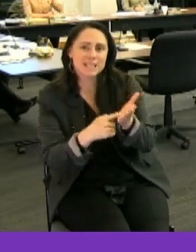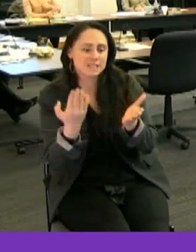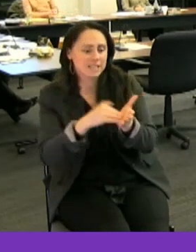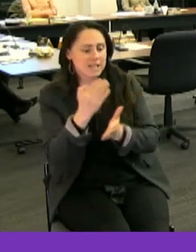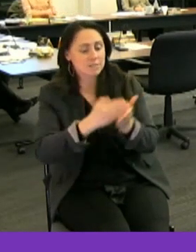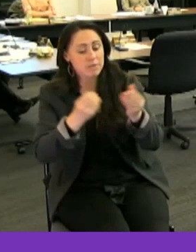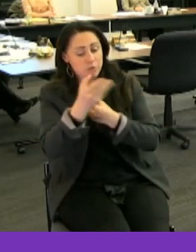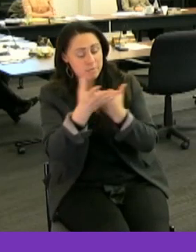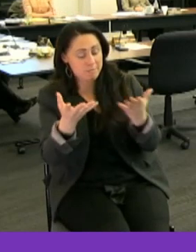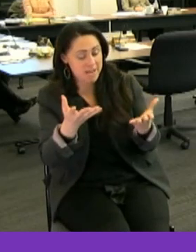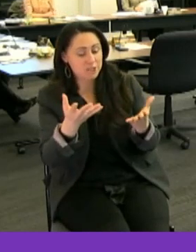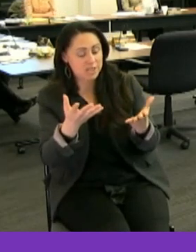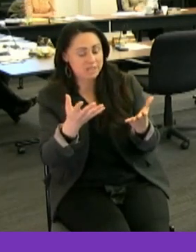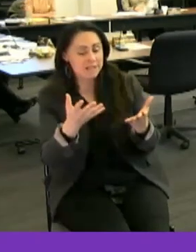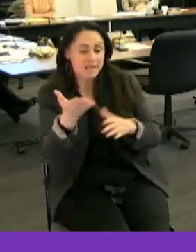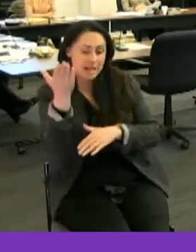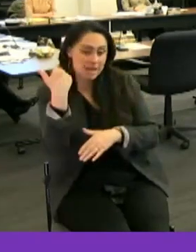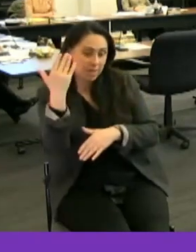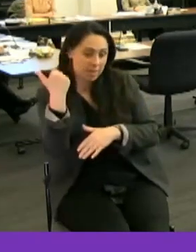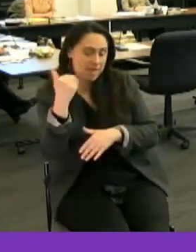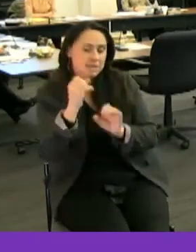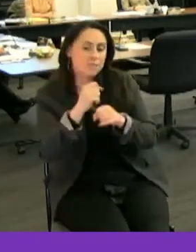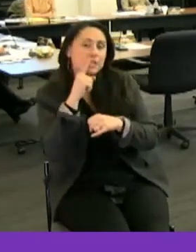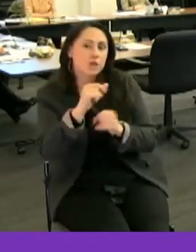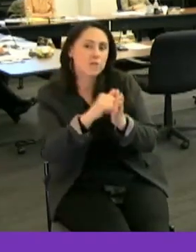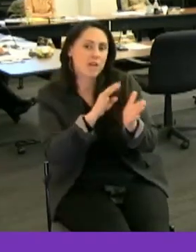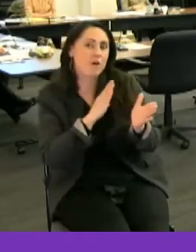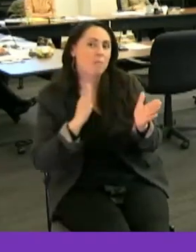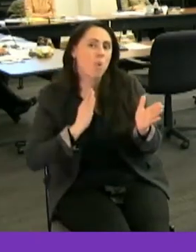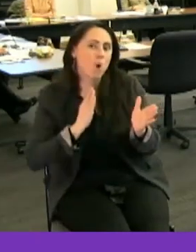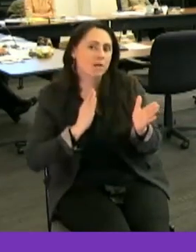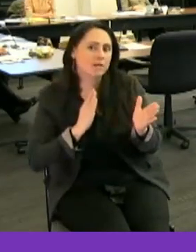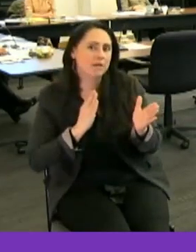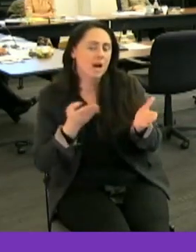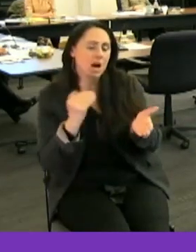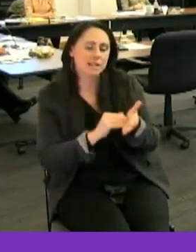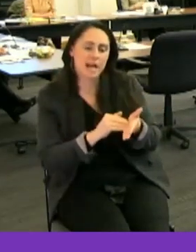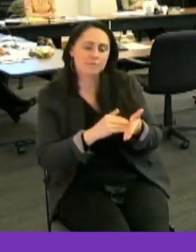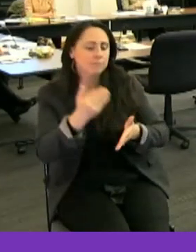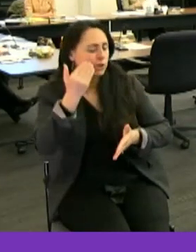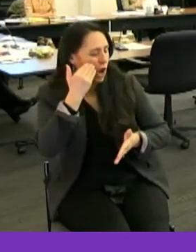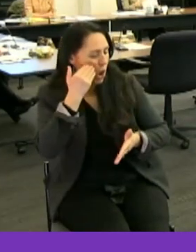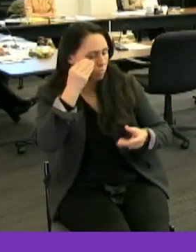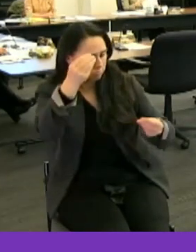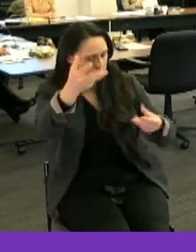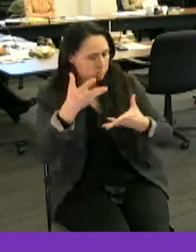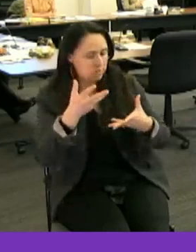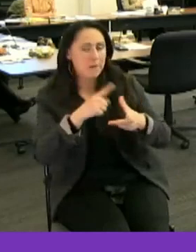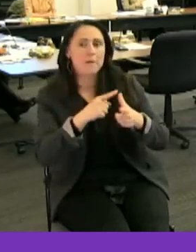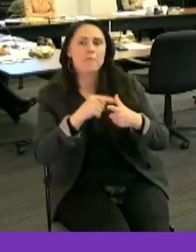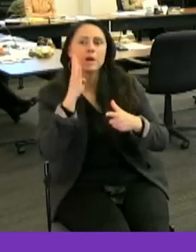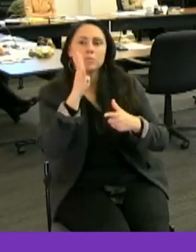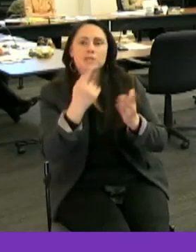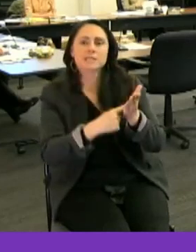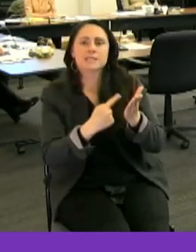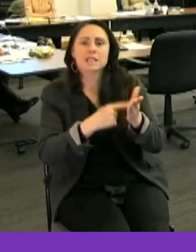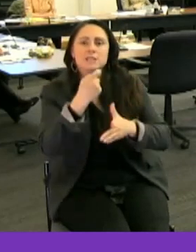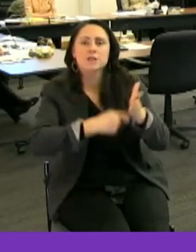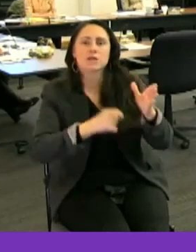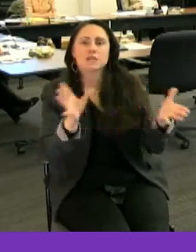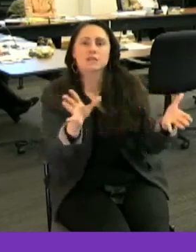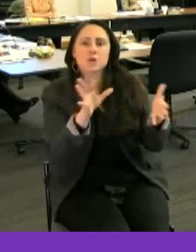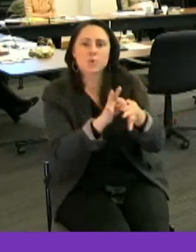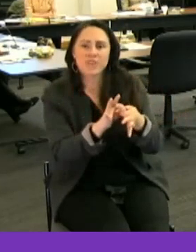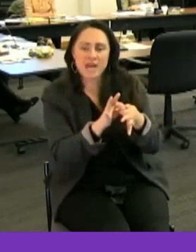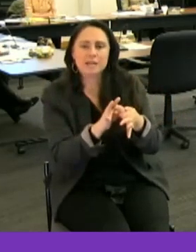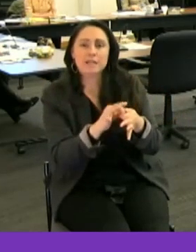information we discussed in the past, just to make sure that the board members are, again, well informed. And then he will talk a little bit about the costs